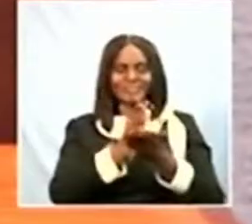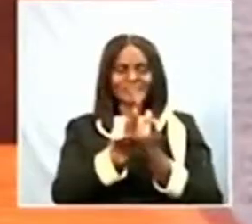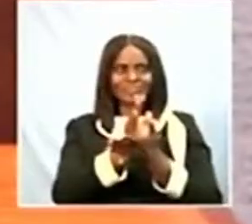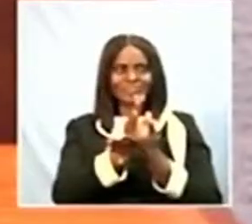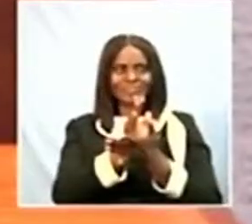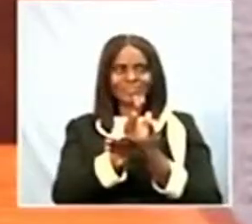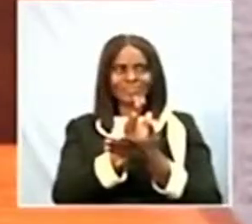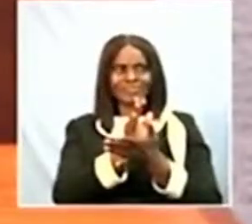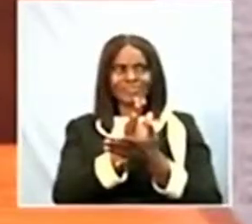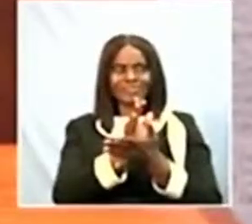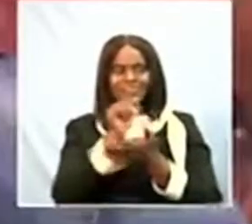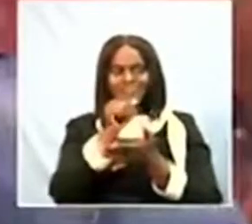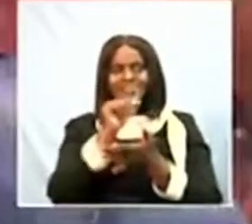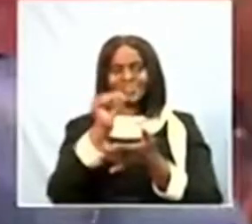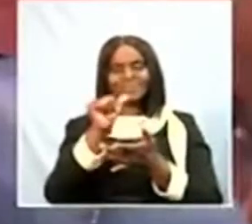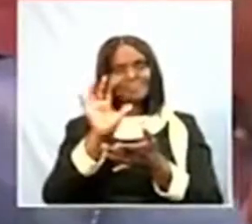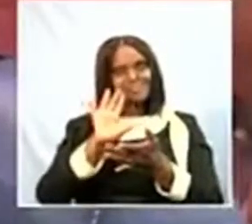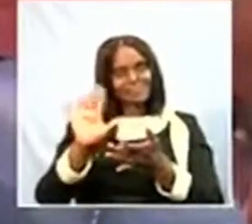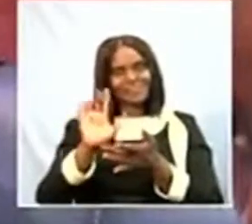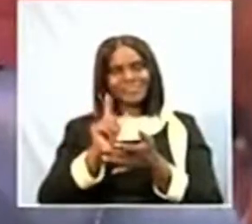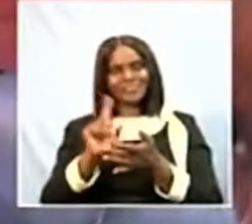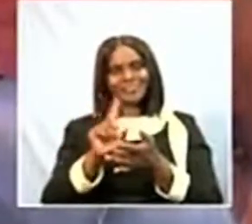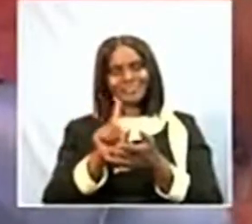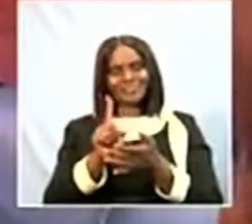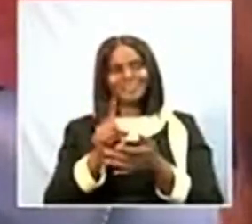not a point of order.